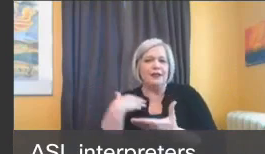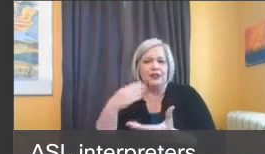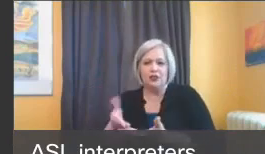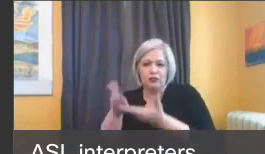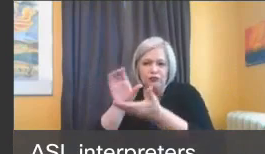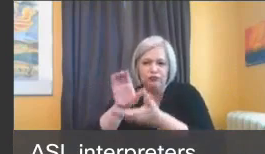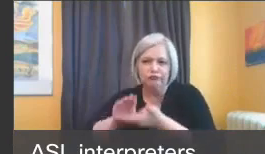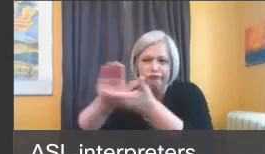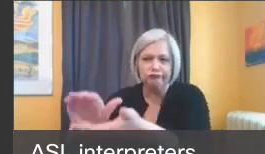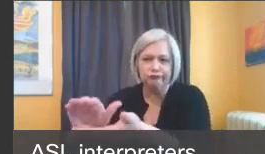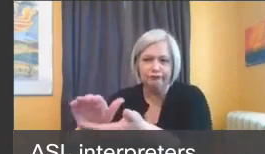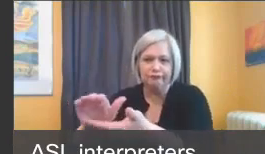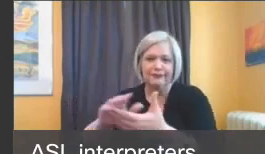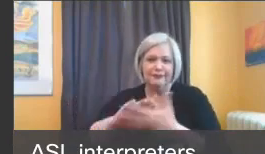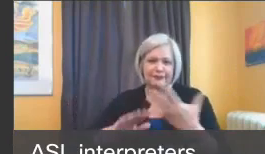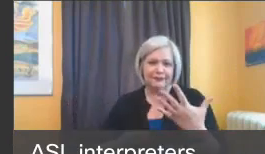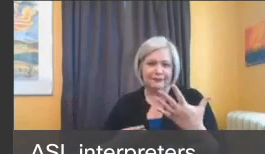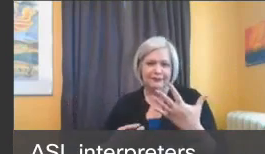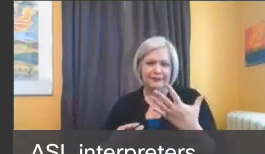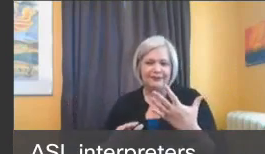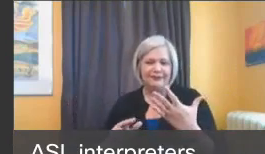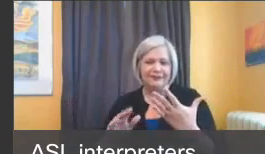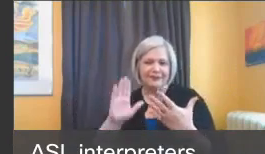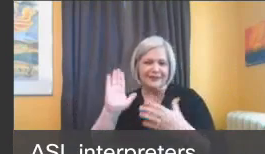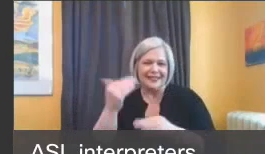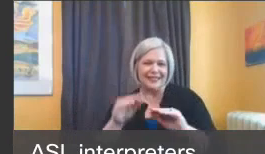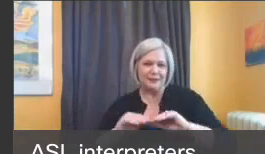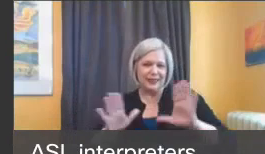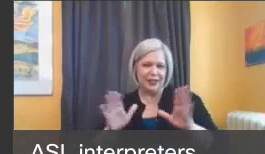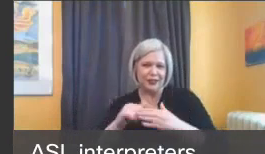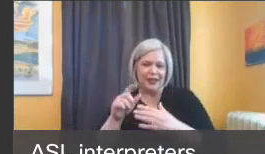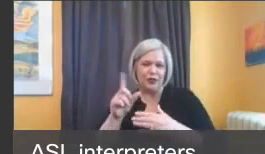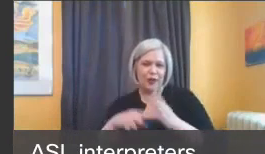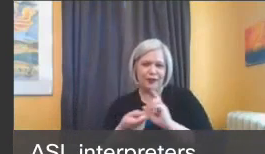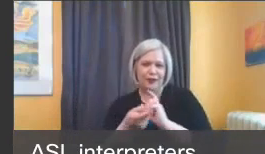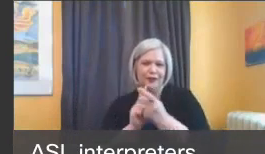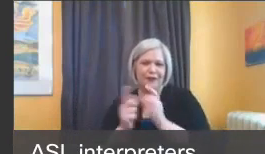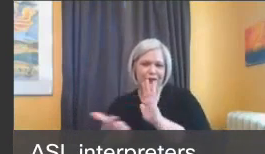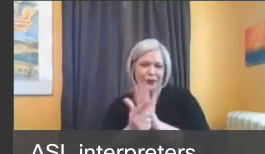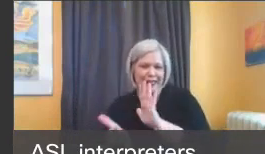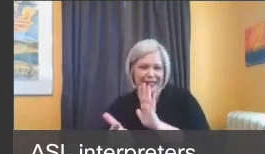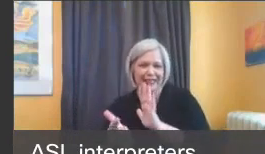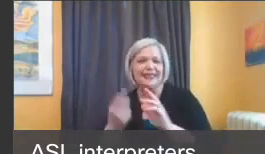that go on sometimes? It seems pretty clear that this is a racial issue.